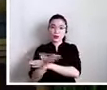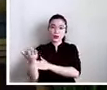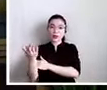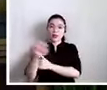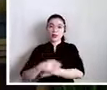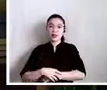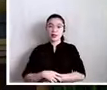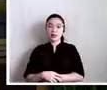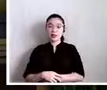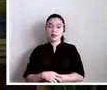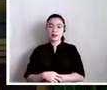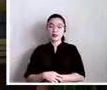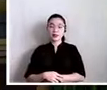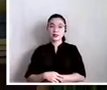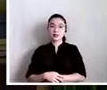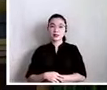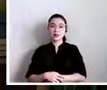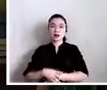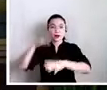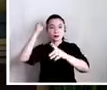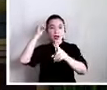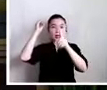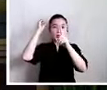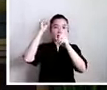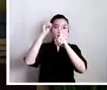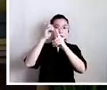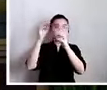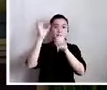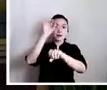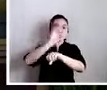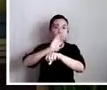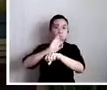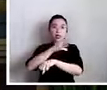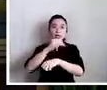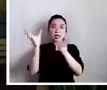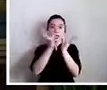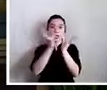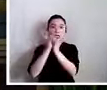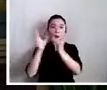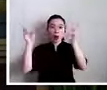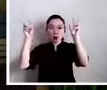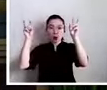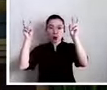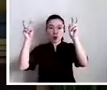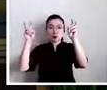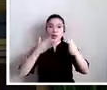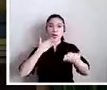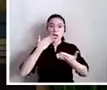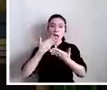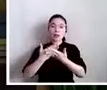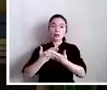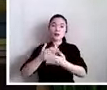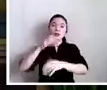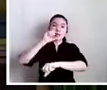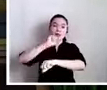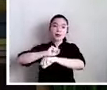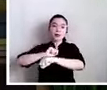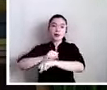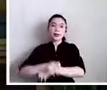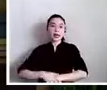tinguha sa simbahan o sa komunidad. We call them good works. And indeed, sa simbahan, mga